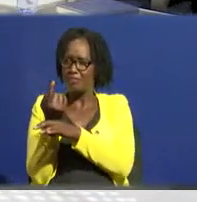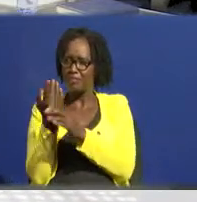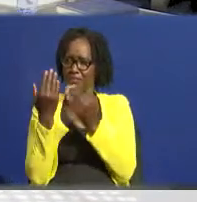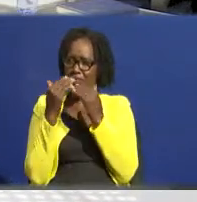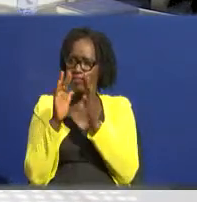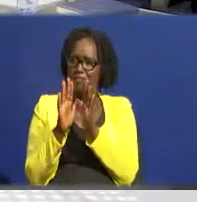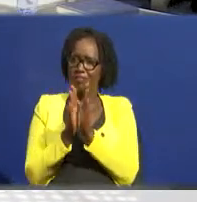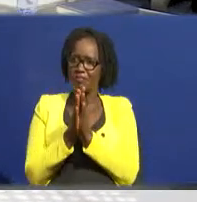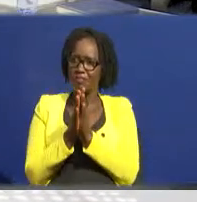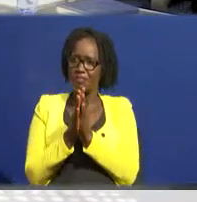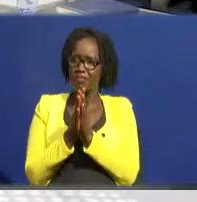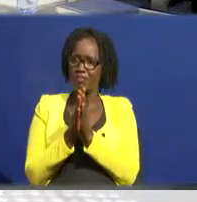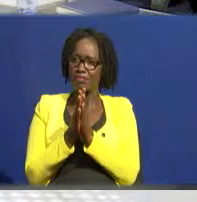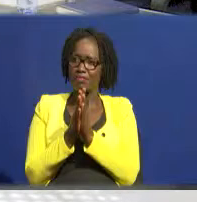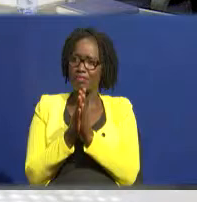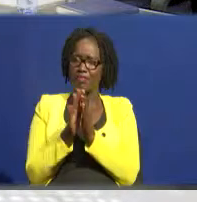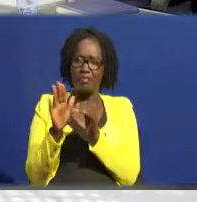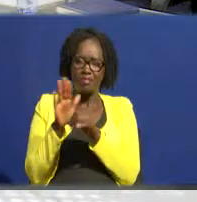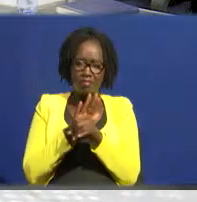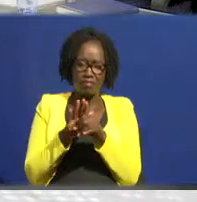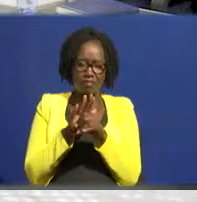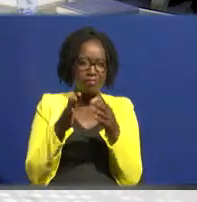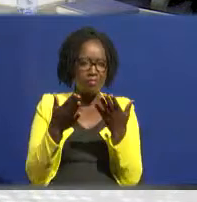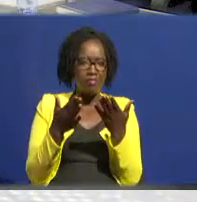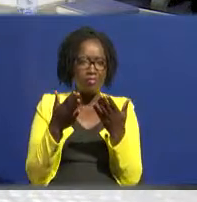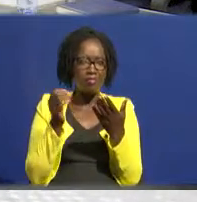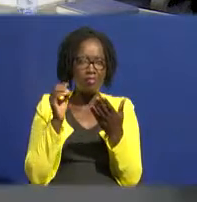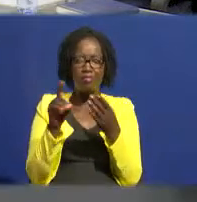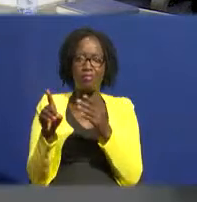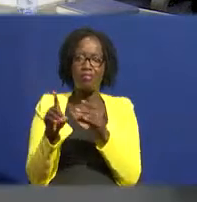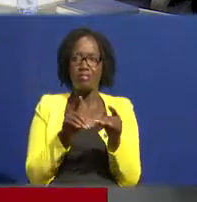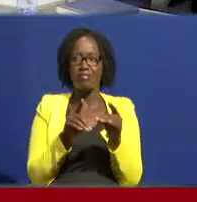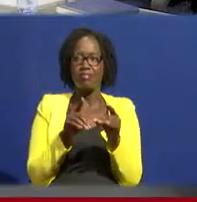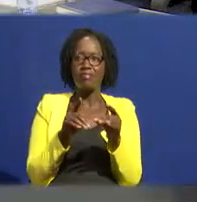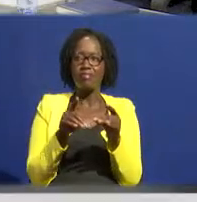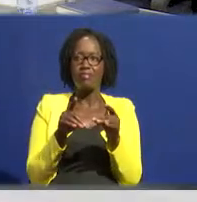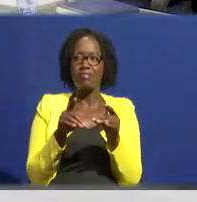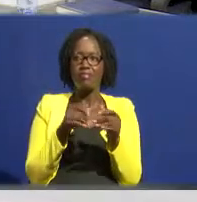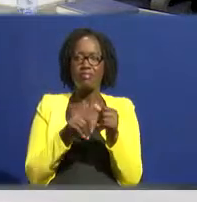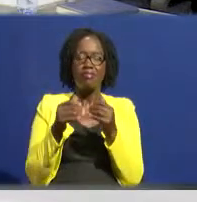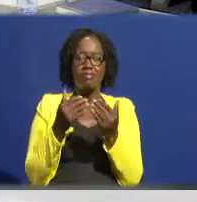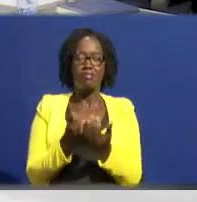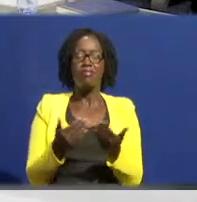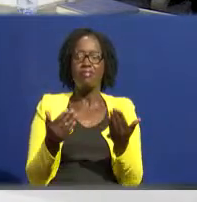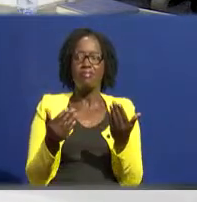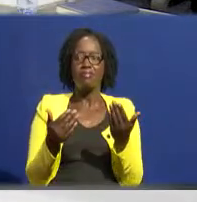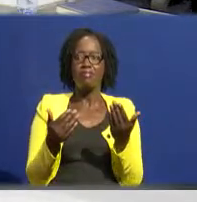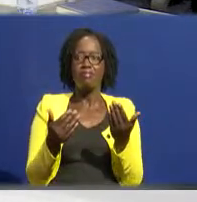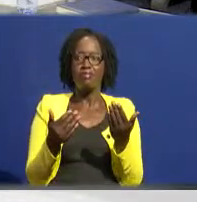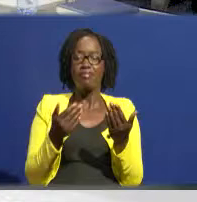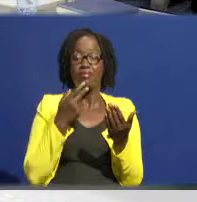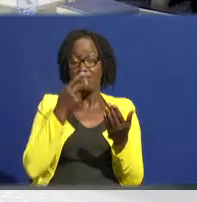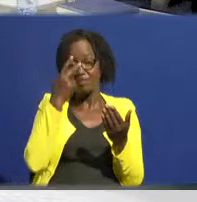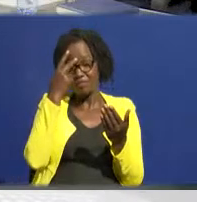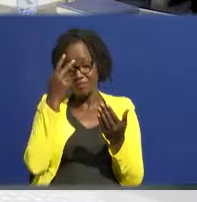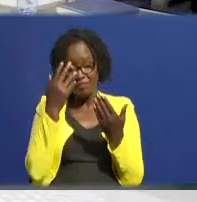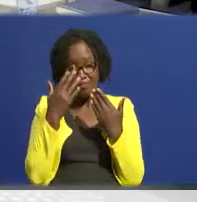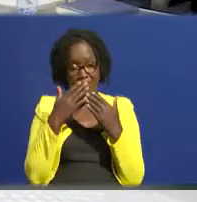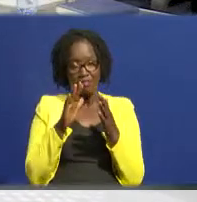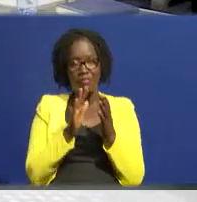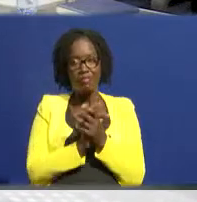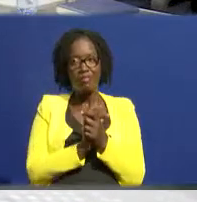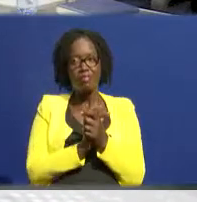up. Yes. We have been piling all this on how we are supposed to do in regards to our kids. As parents, as we wind up,